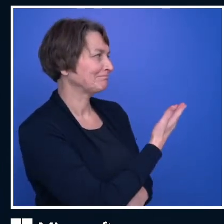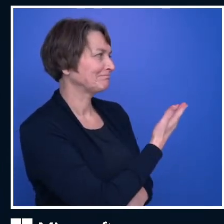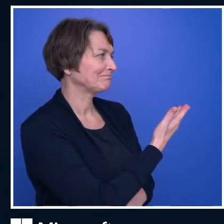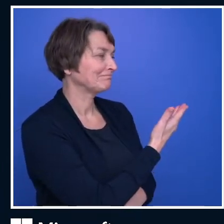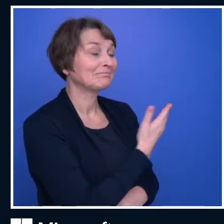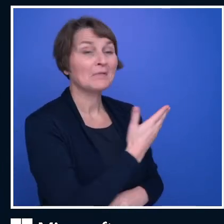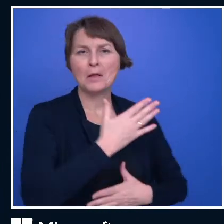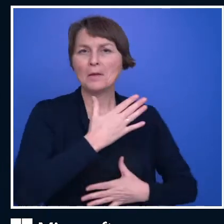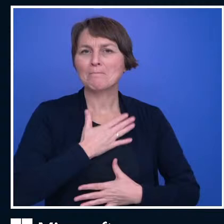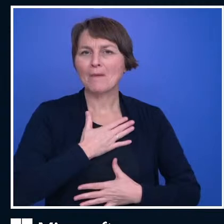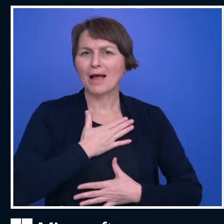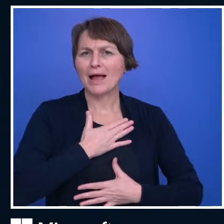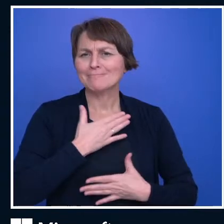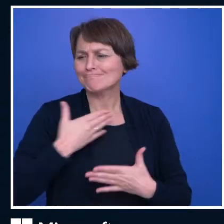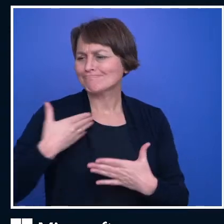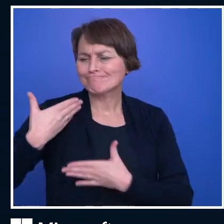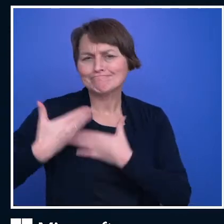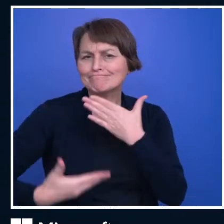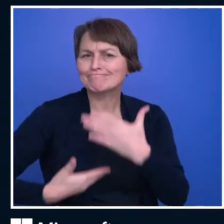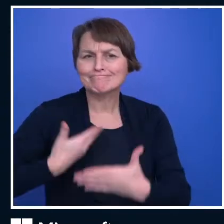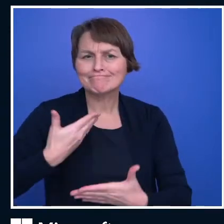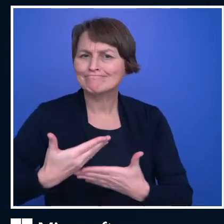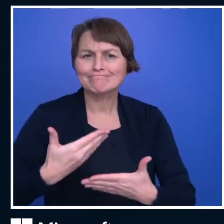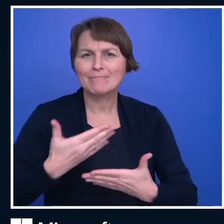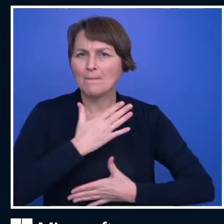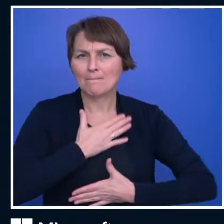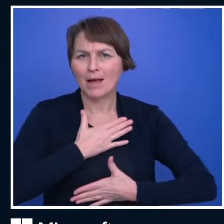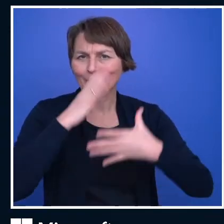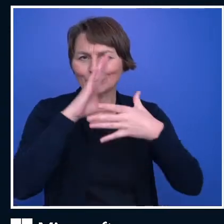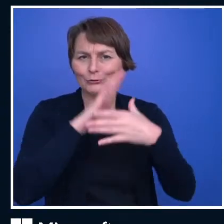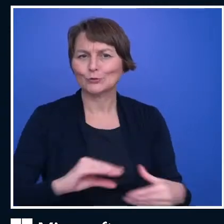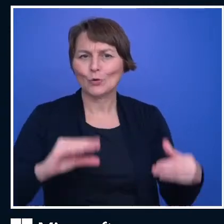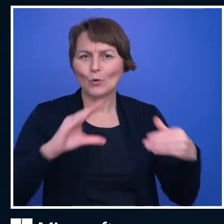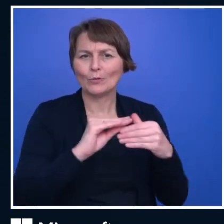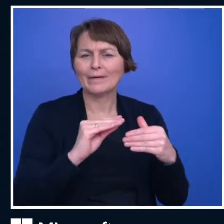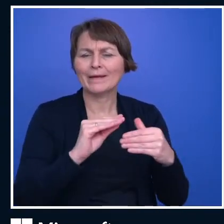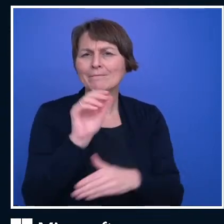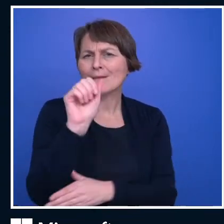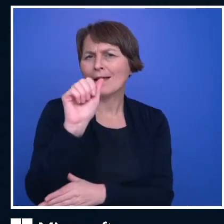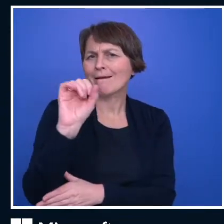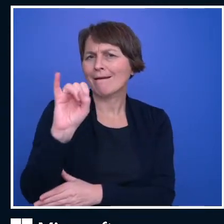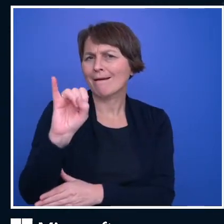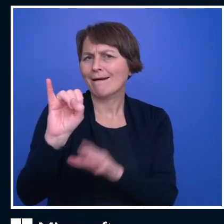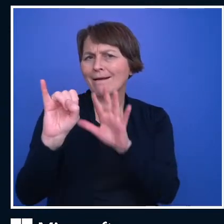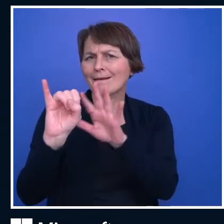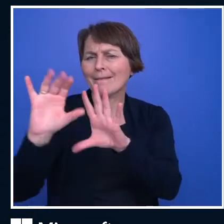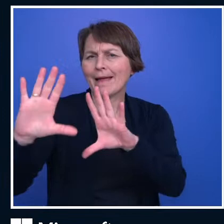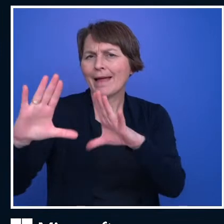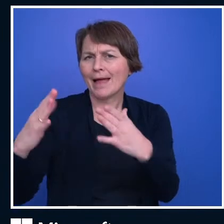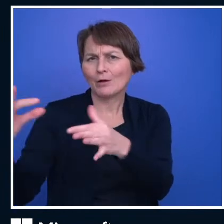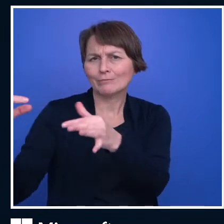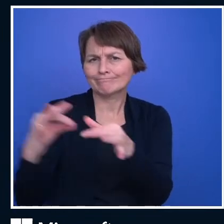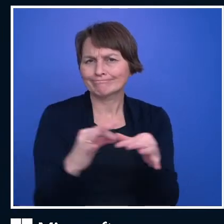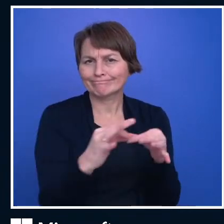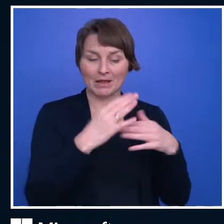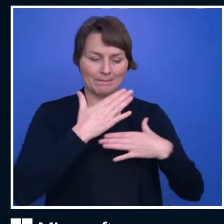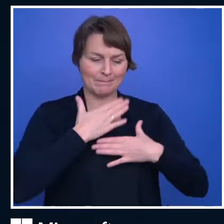artificial intelligence and the story it tells. Facial recognition, how it's being